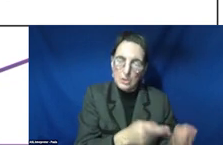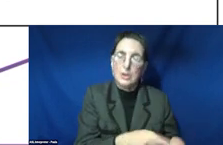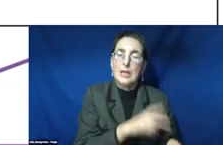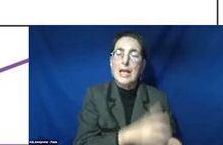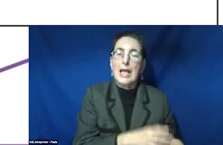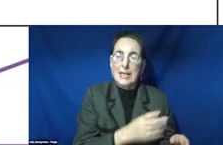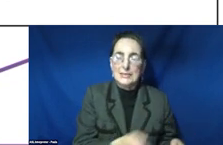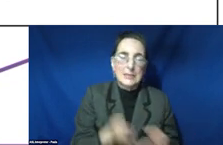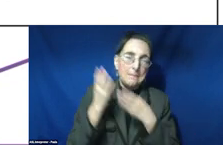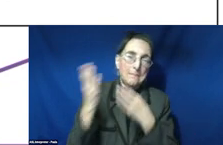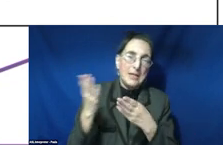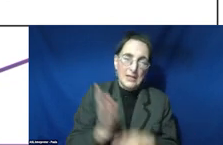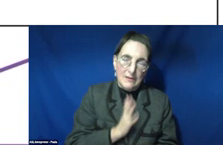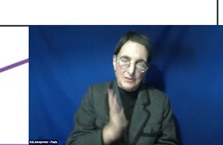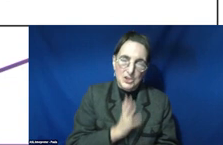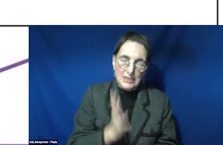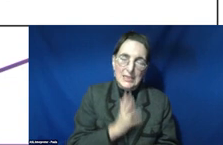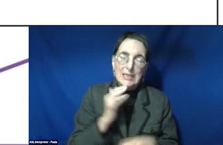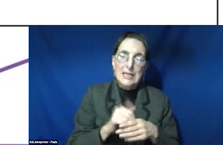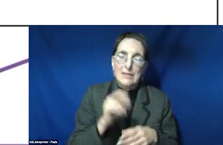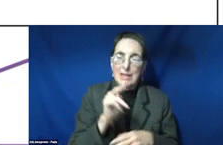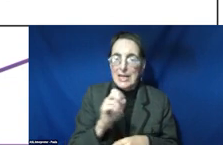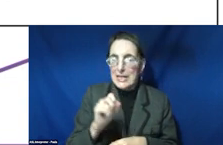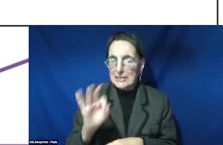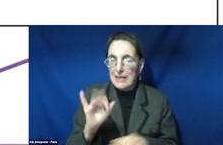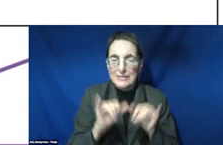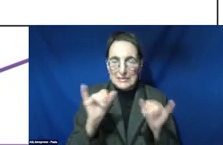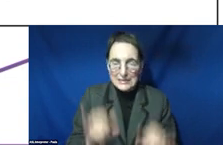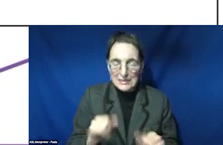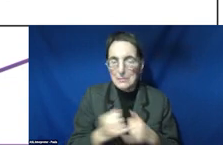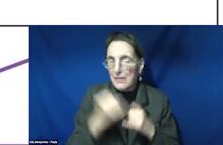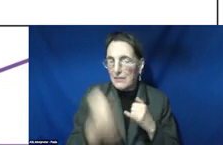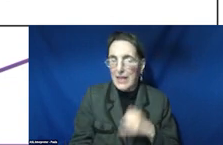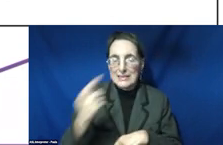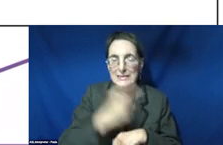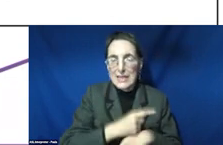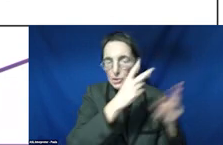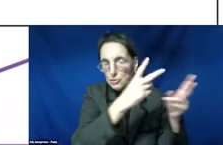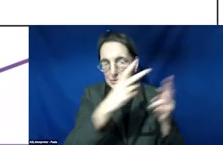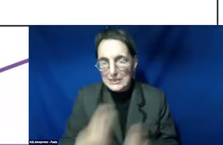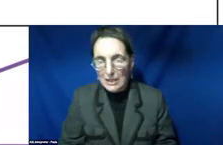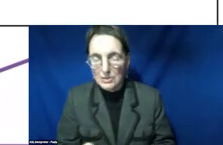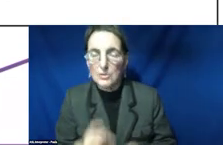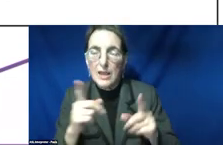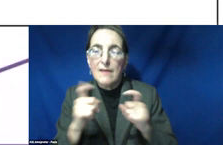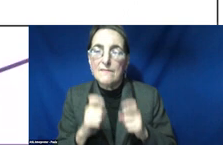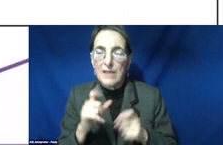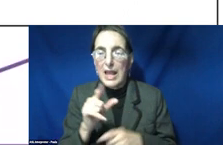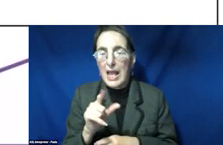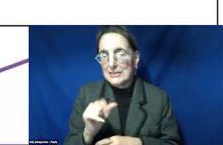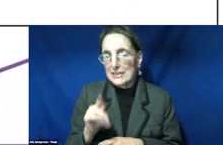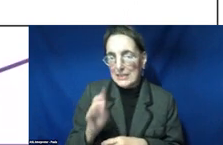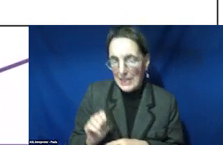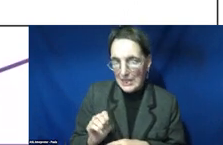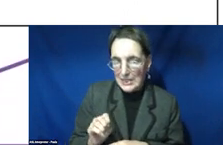submitted officially in NSF systems. And then the last day to download Fastlane submitted proposals